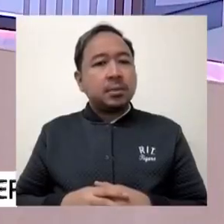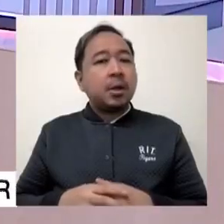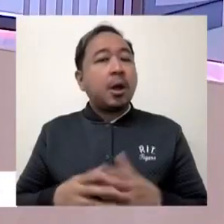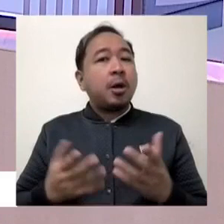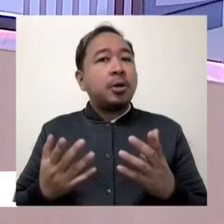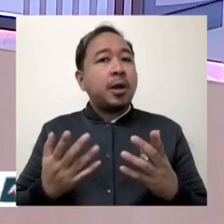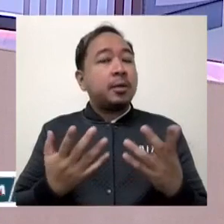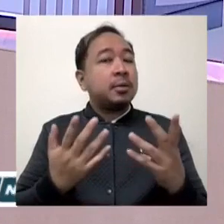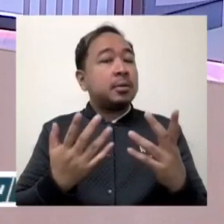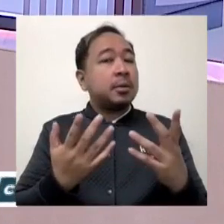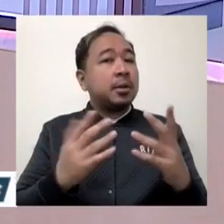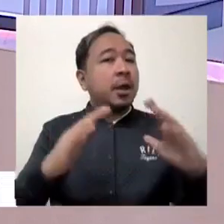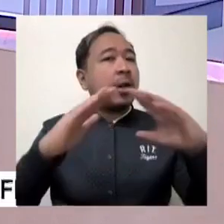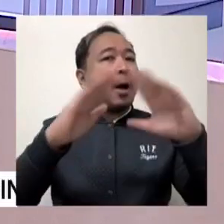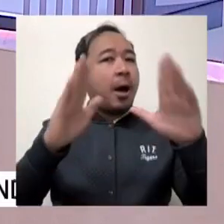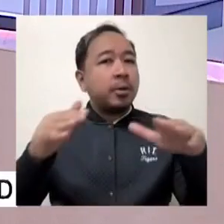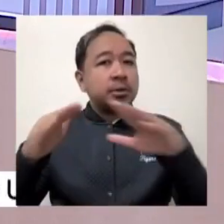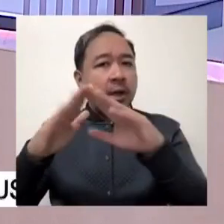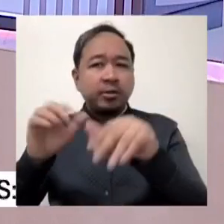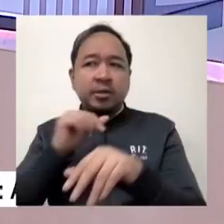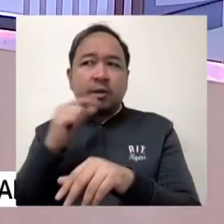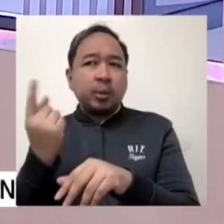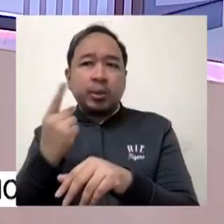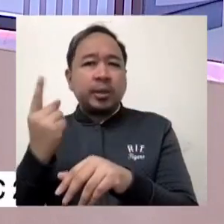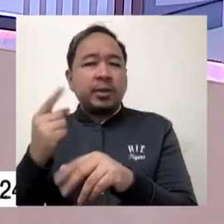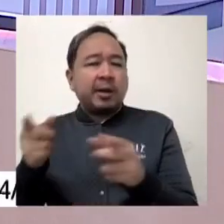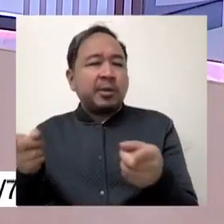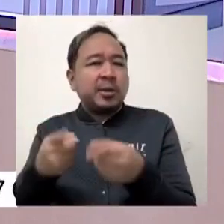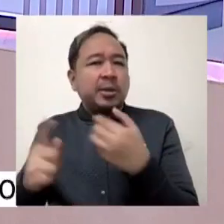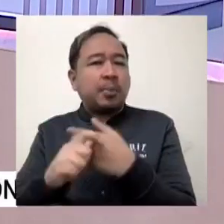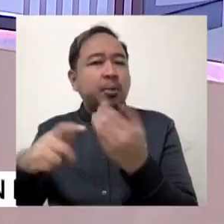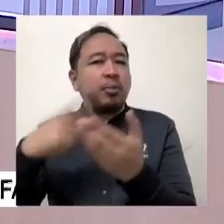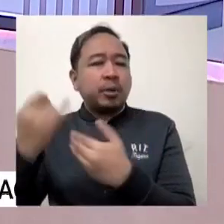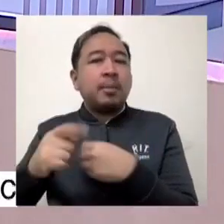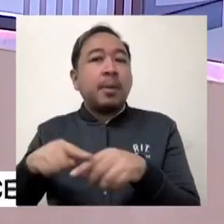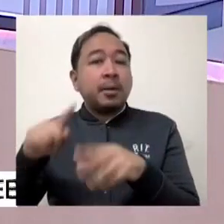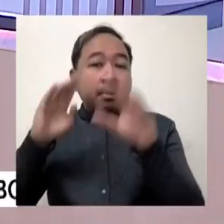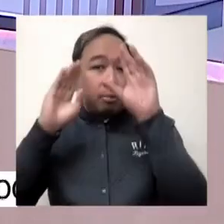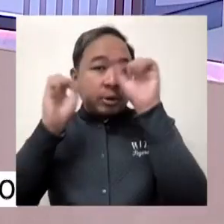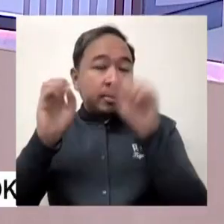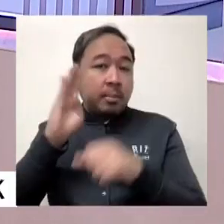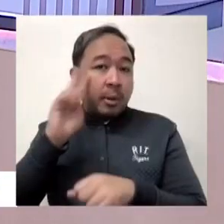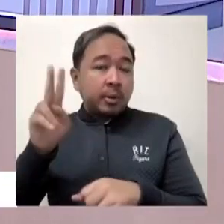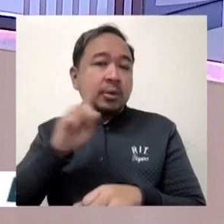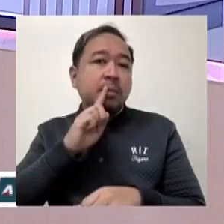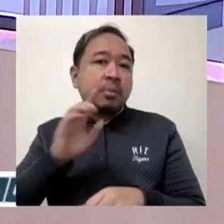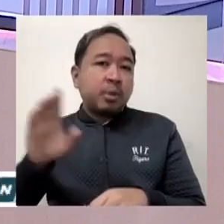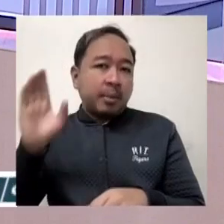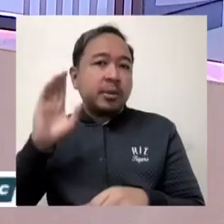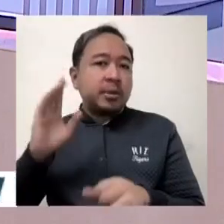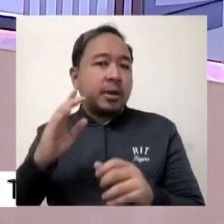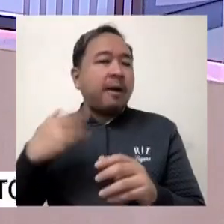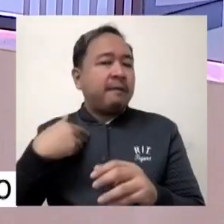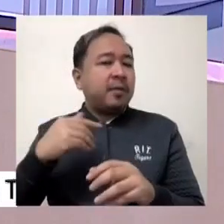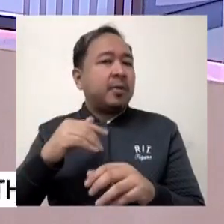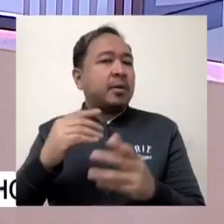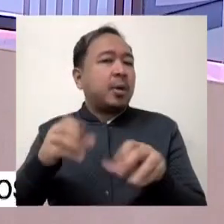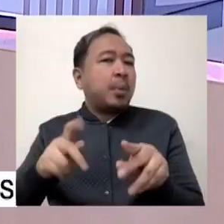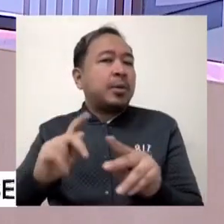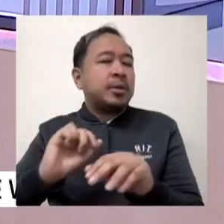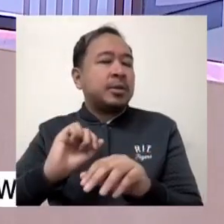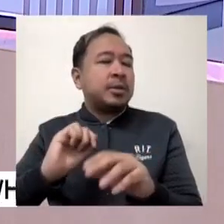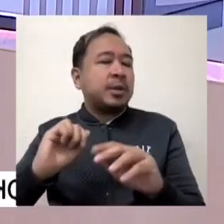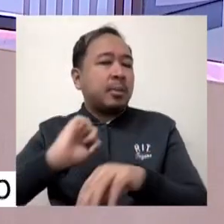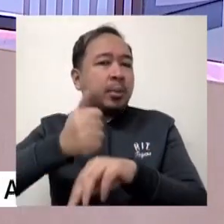housing projects. President Ferdinand Marcos Jr. vows livelihood opportunities for housing beneficiaries during a turnover ceremony in